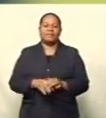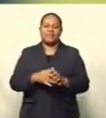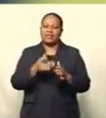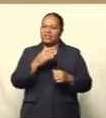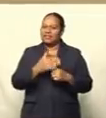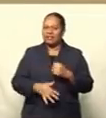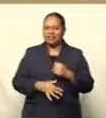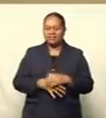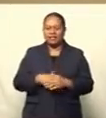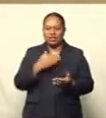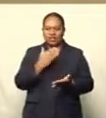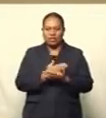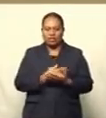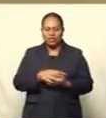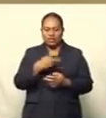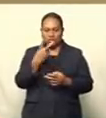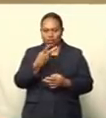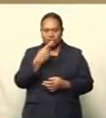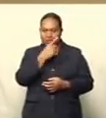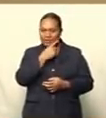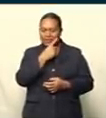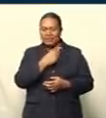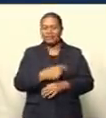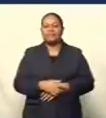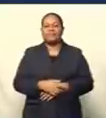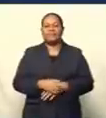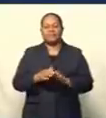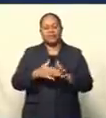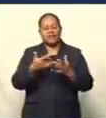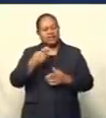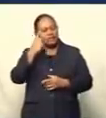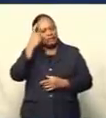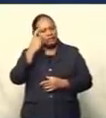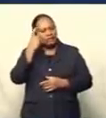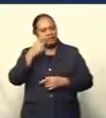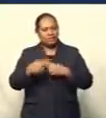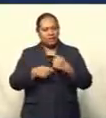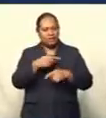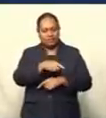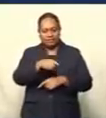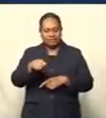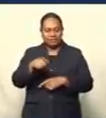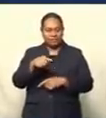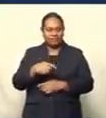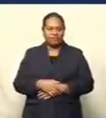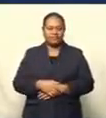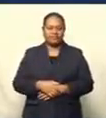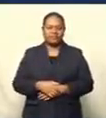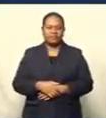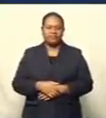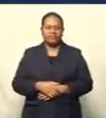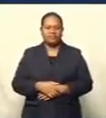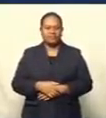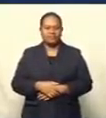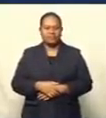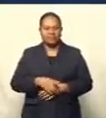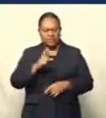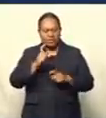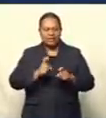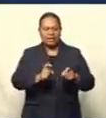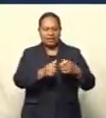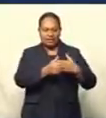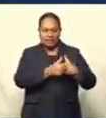waver. I'm thinking about them a lot, and I really want them, to stay safe and stay healthy,